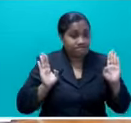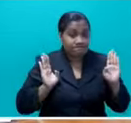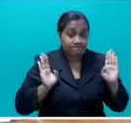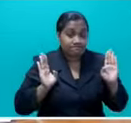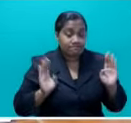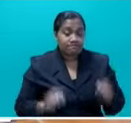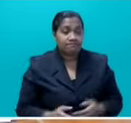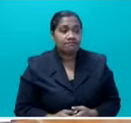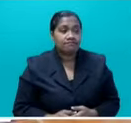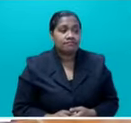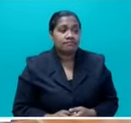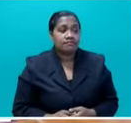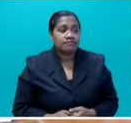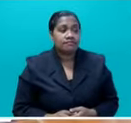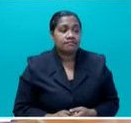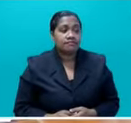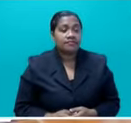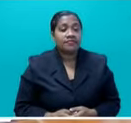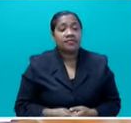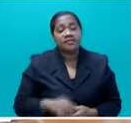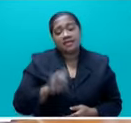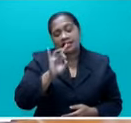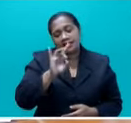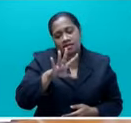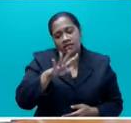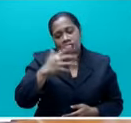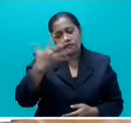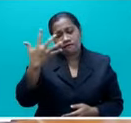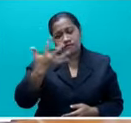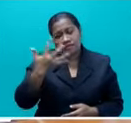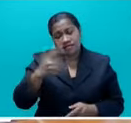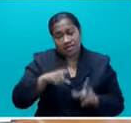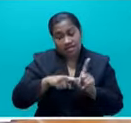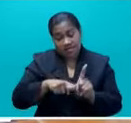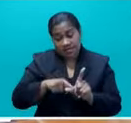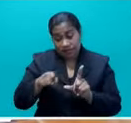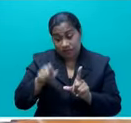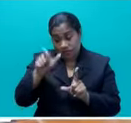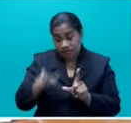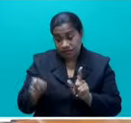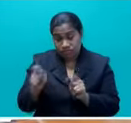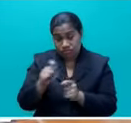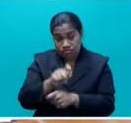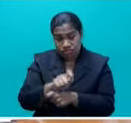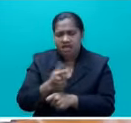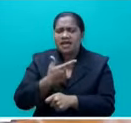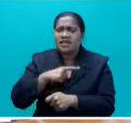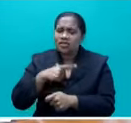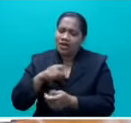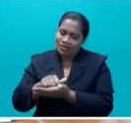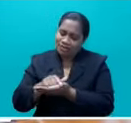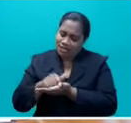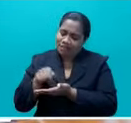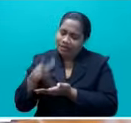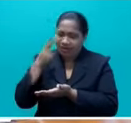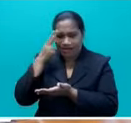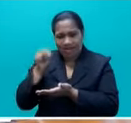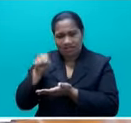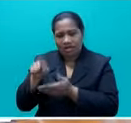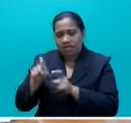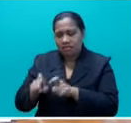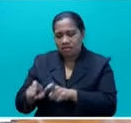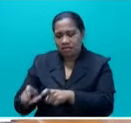If you give up to 10 or 15 years for that person to change, why keep his name in the register? Take